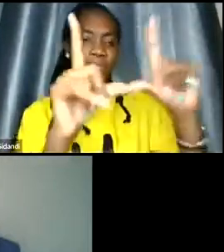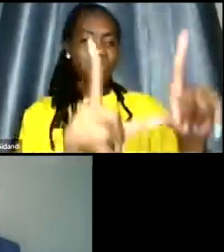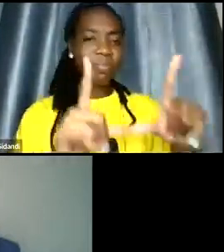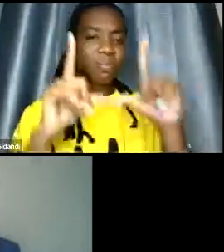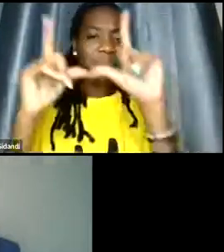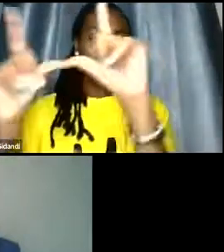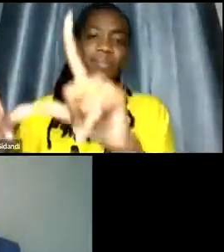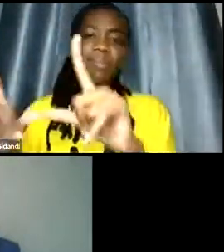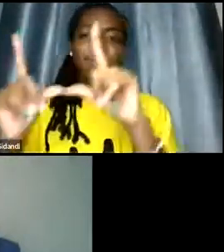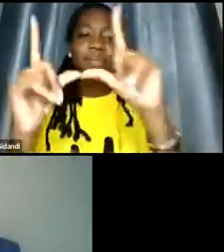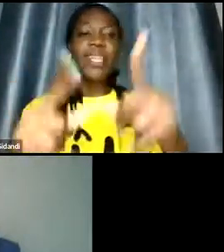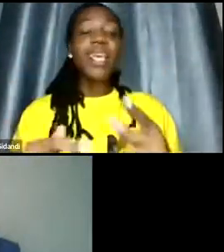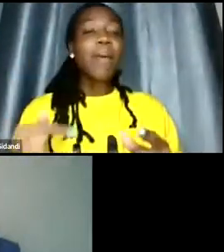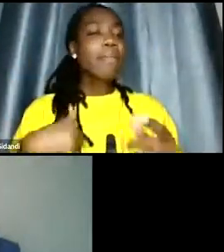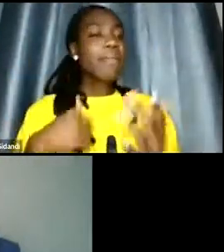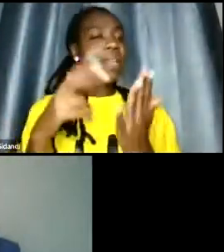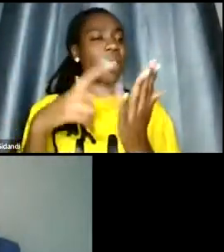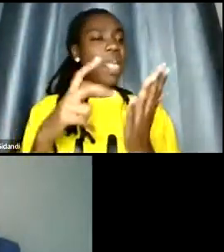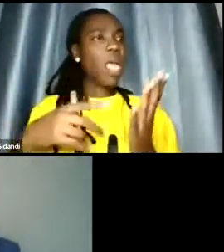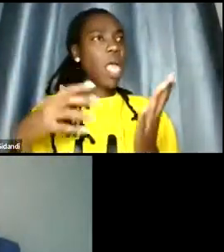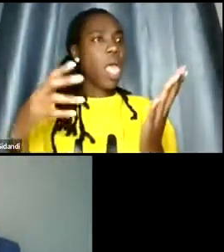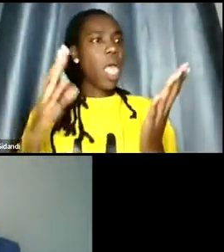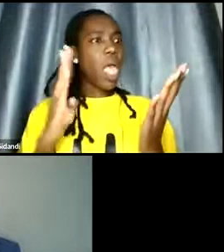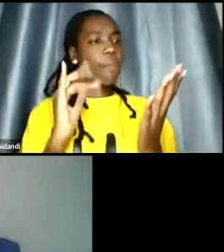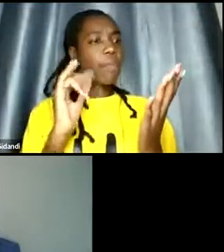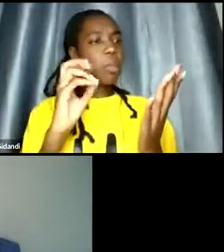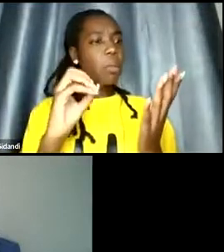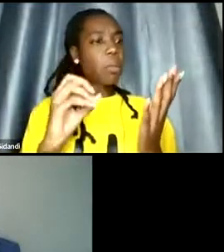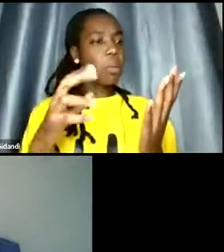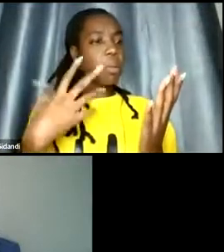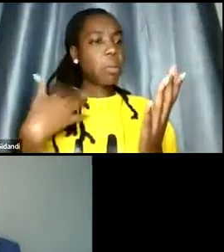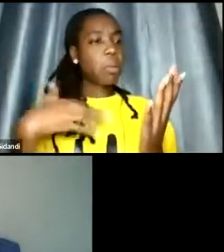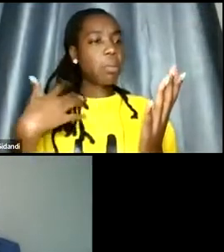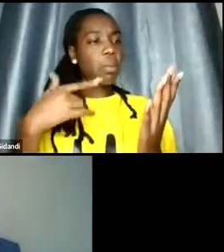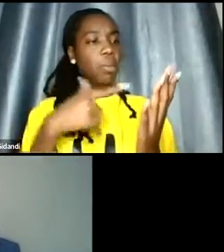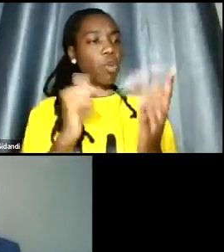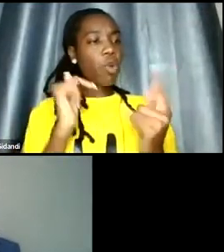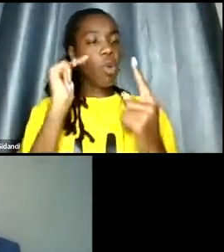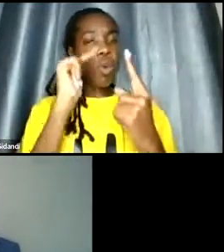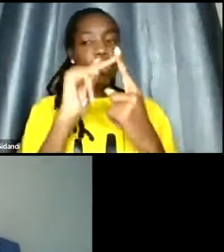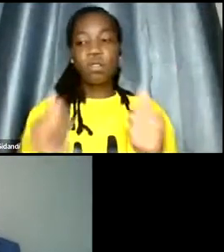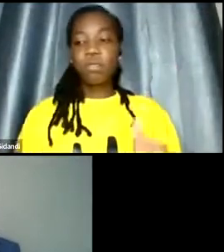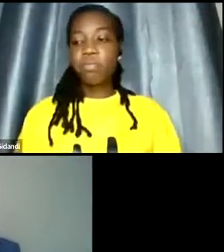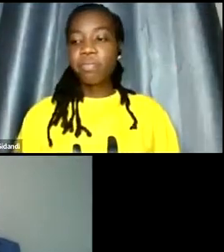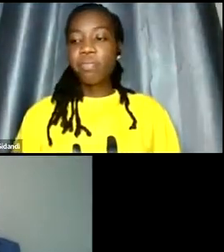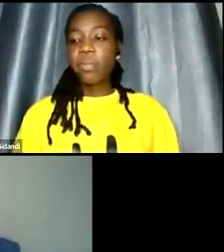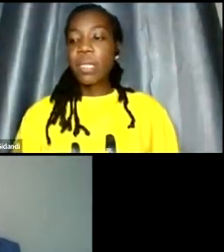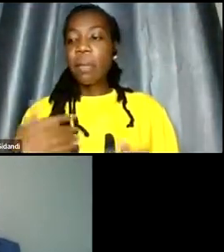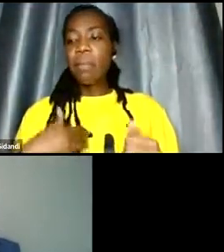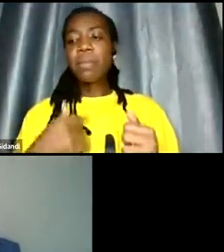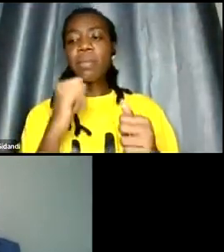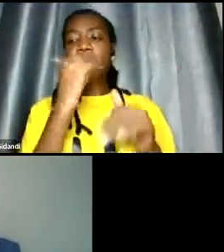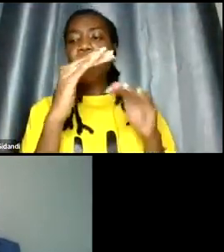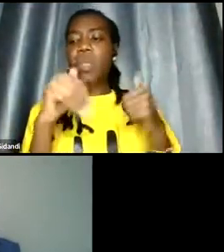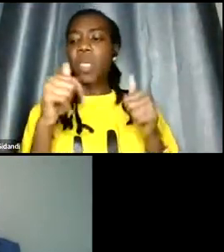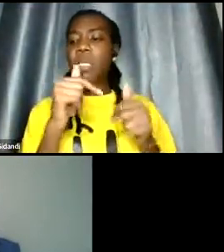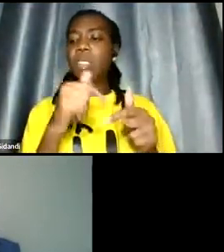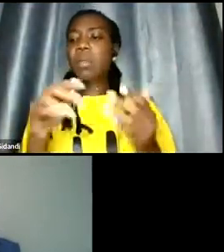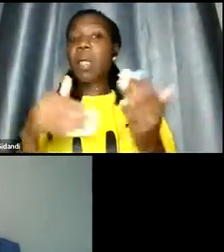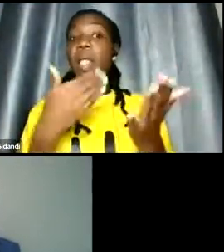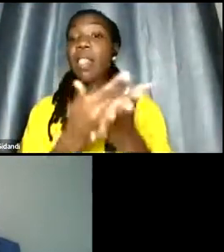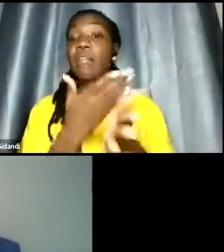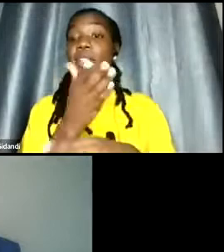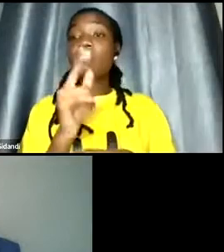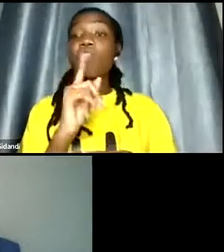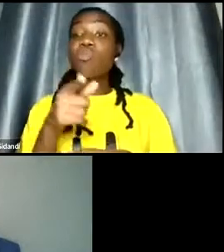was like, I read your profile and I was like, Jesus Christ, this one is goals. I cannot wait to get there. So Joseph,